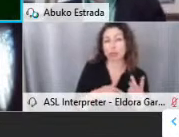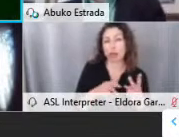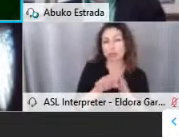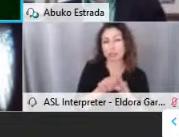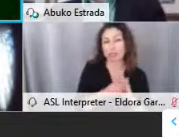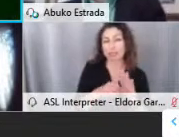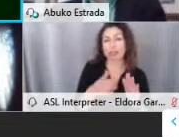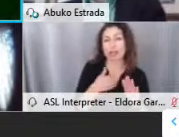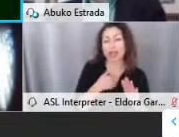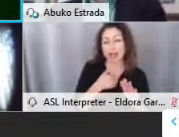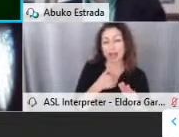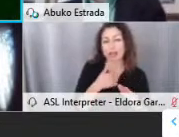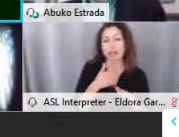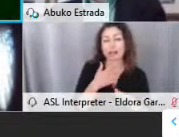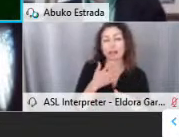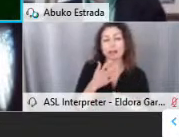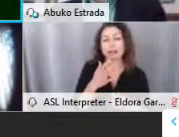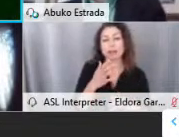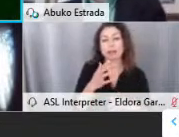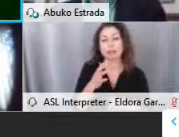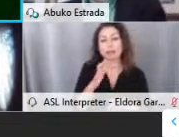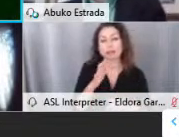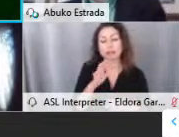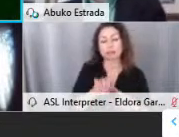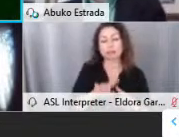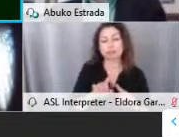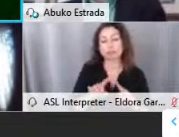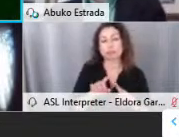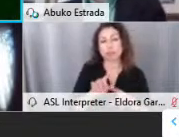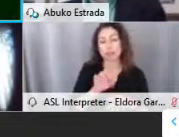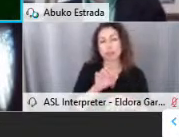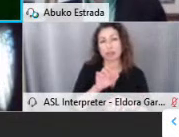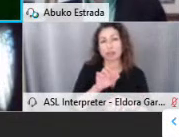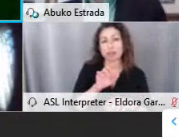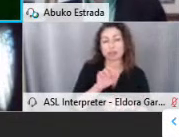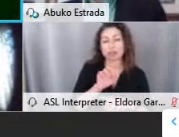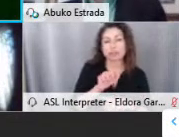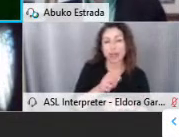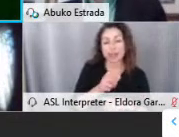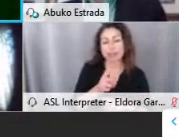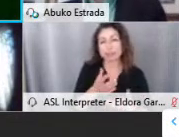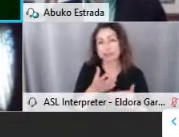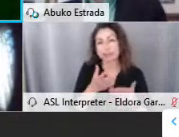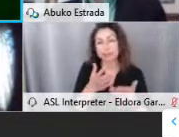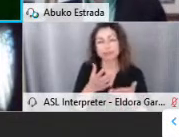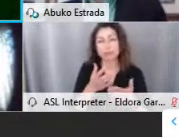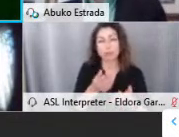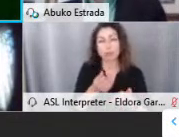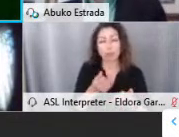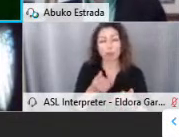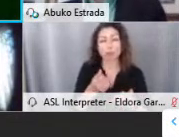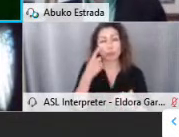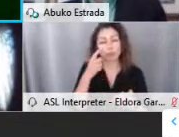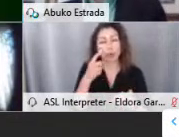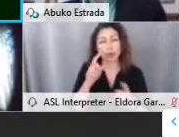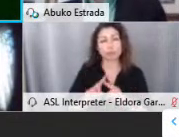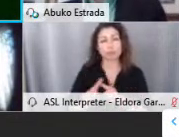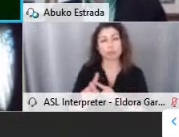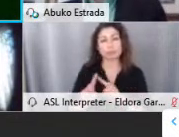have passed reinsurance proposals through 1332 waivers.